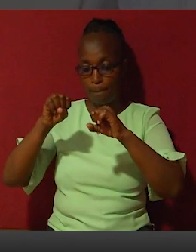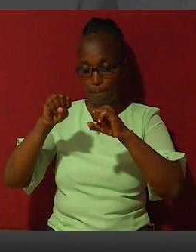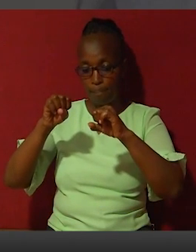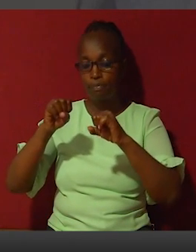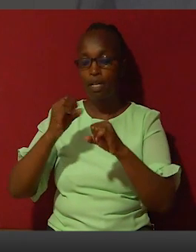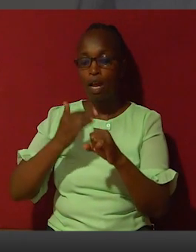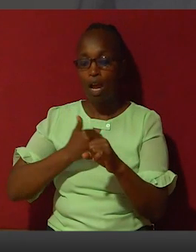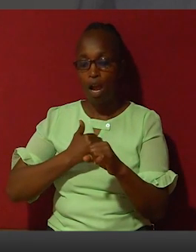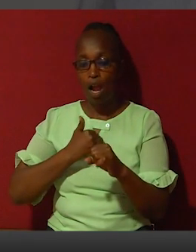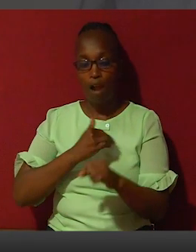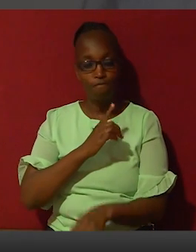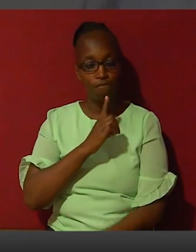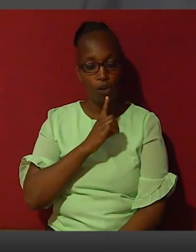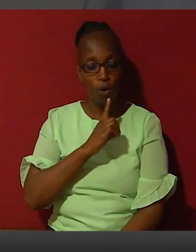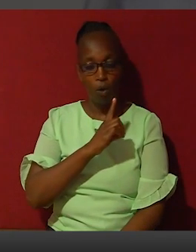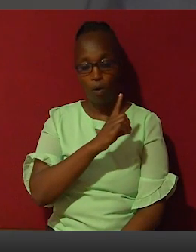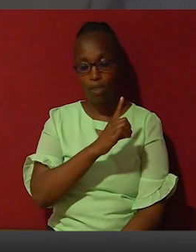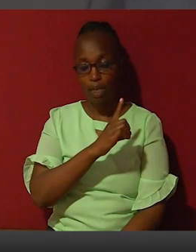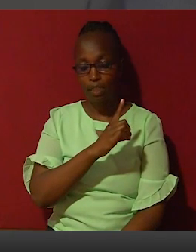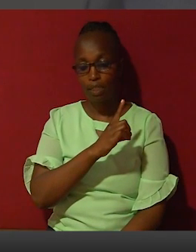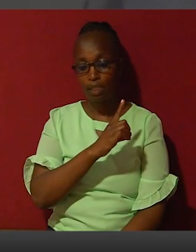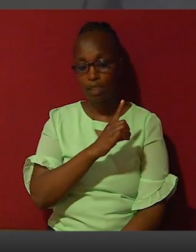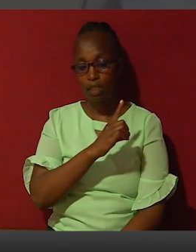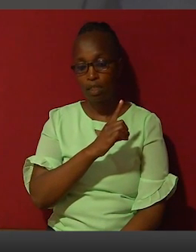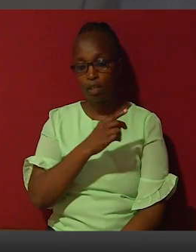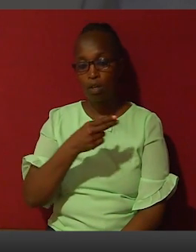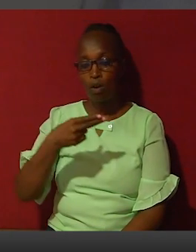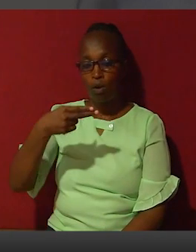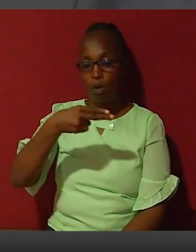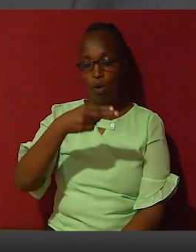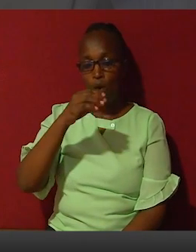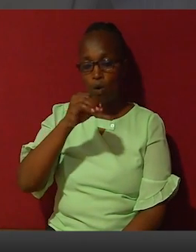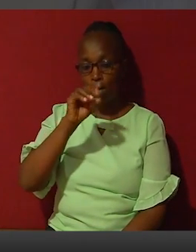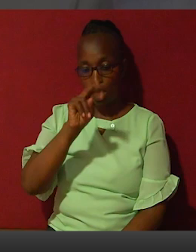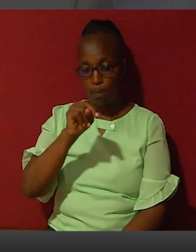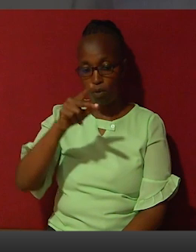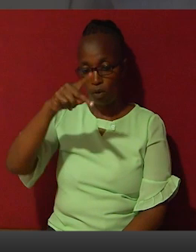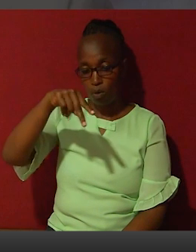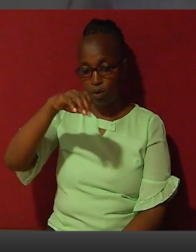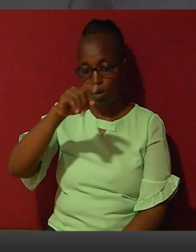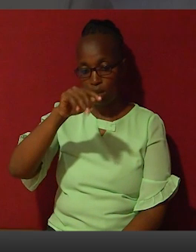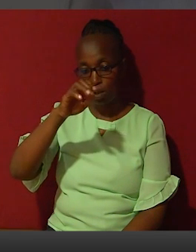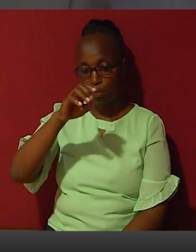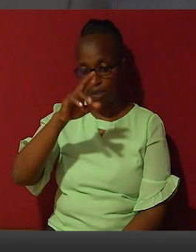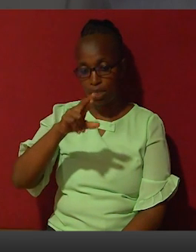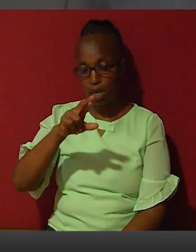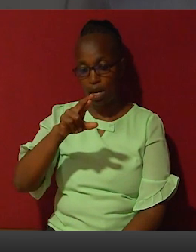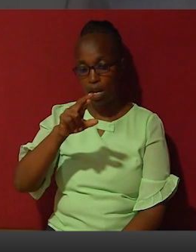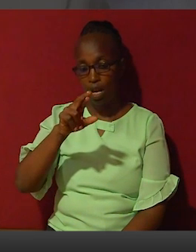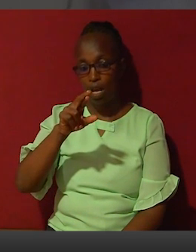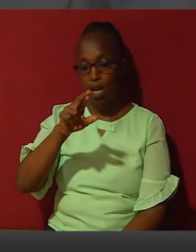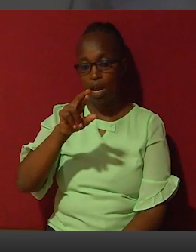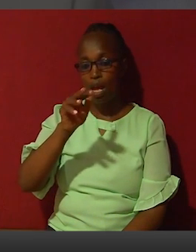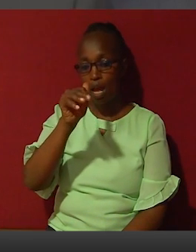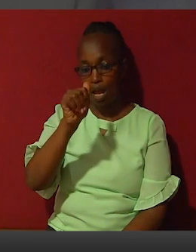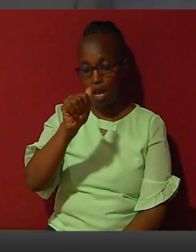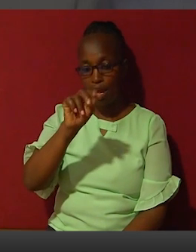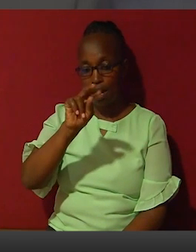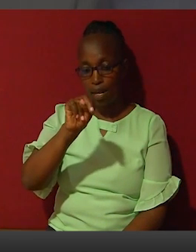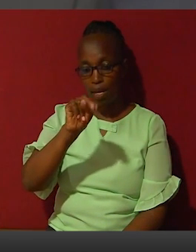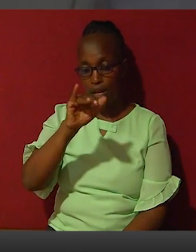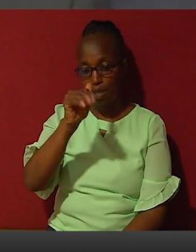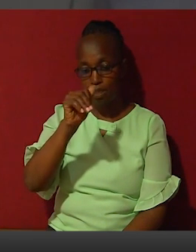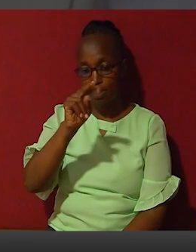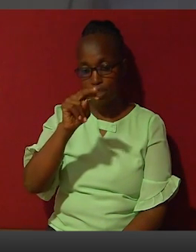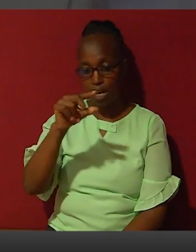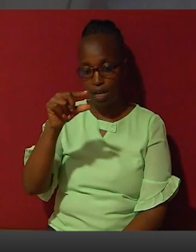has designated His Excellency Honorable Peter Anyang Nyong'o, the Governor of Kisumu, to chair